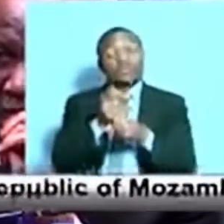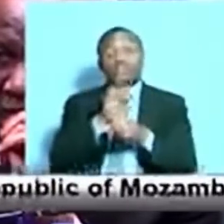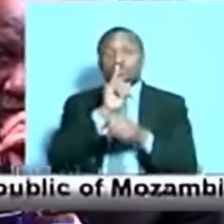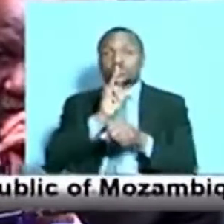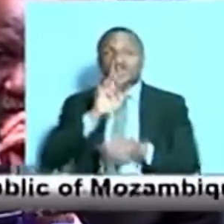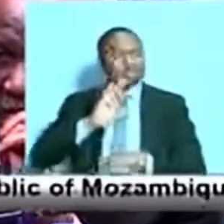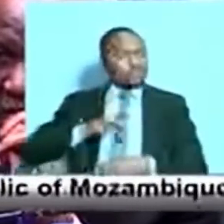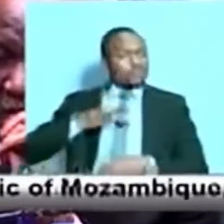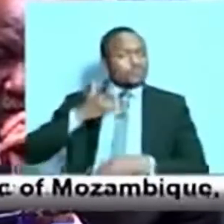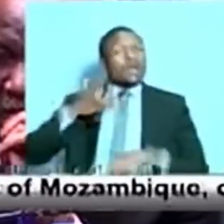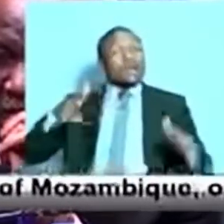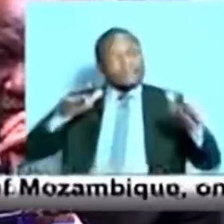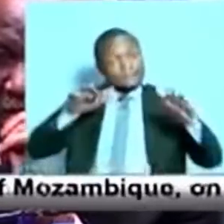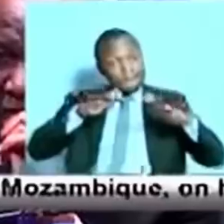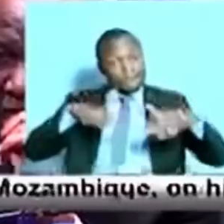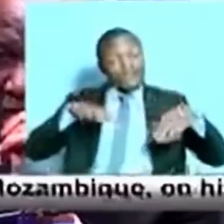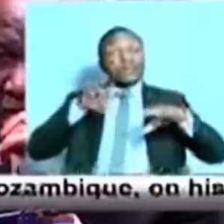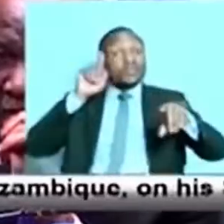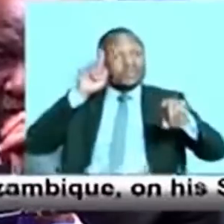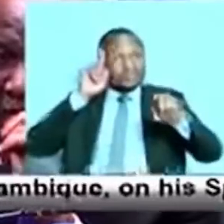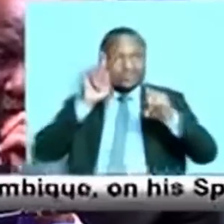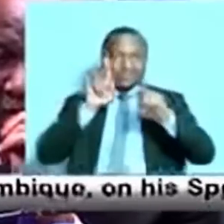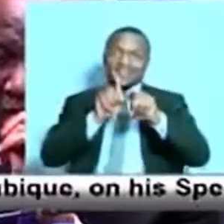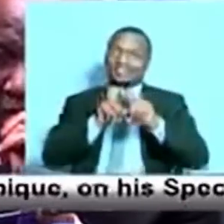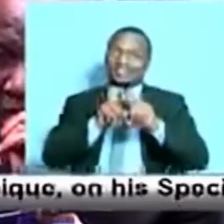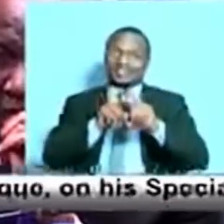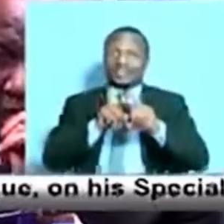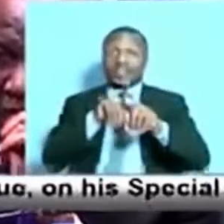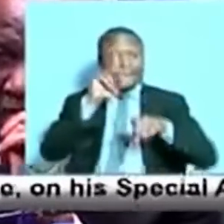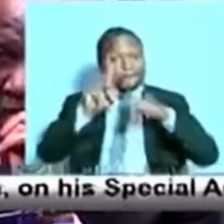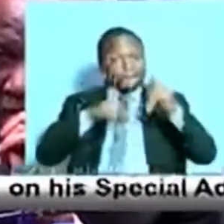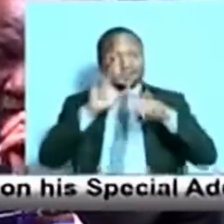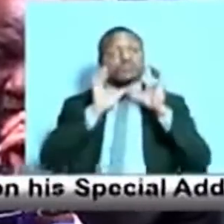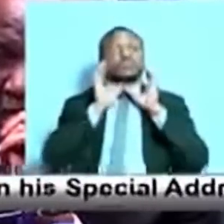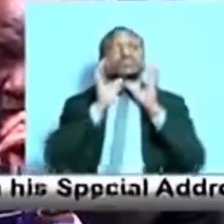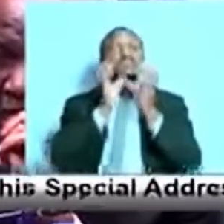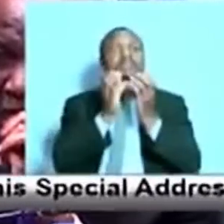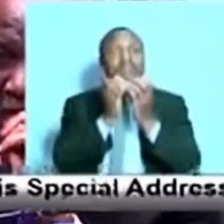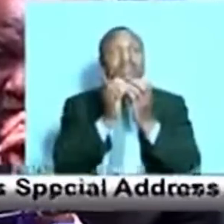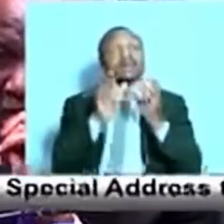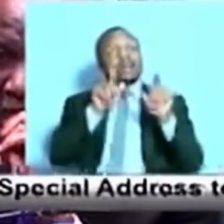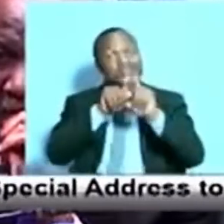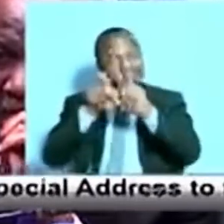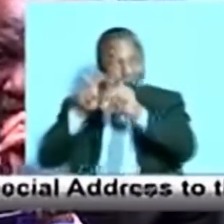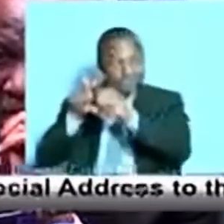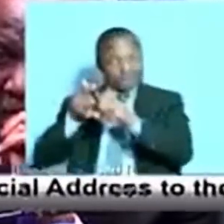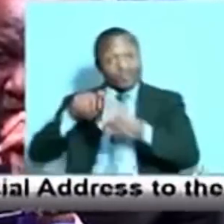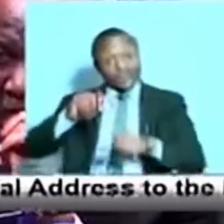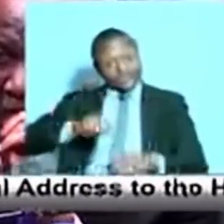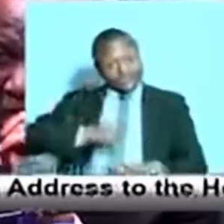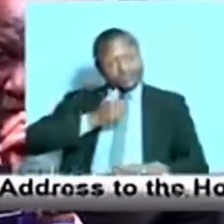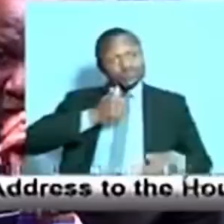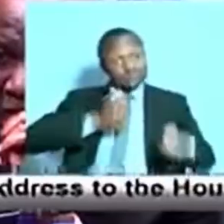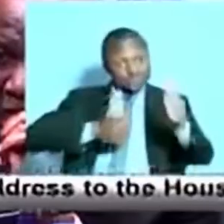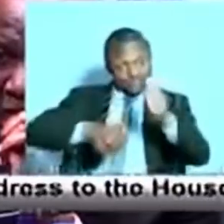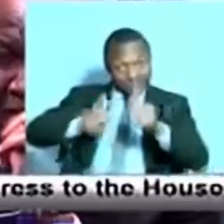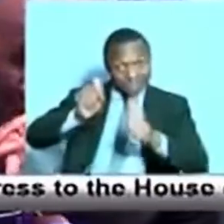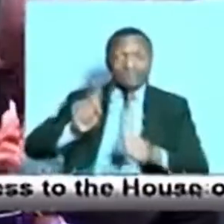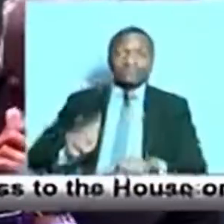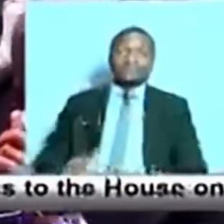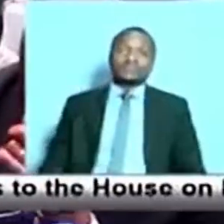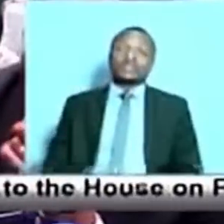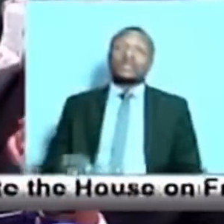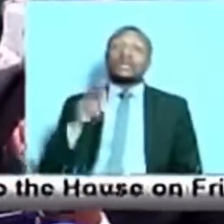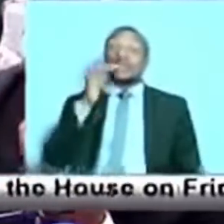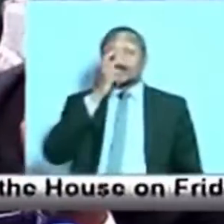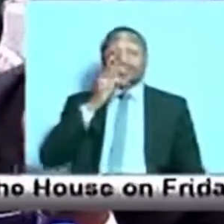feel the presence of brotherhood between the people of Mozambique and also ourselves. In